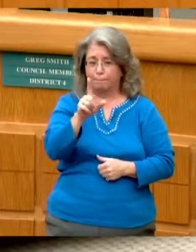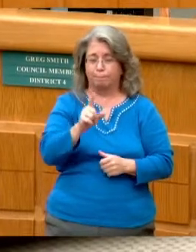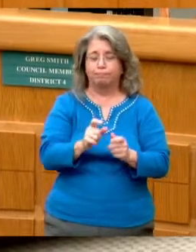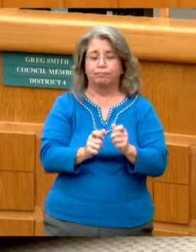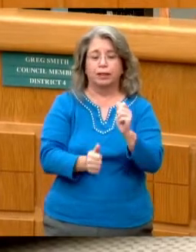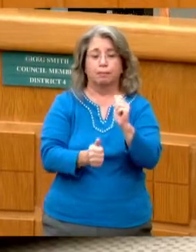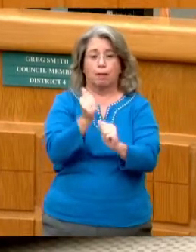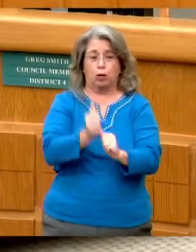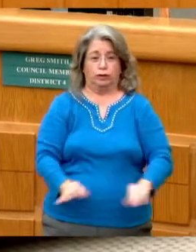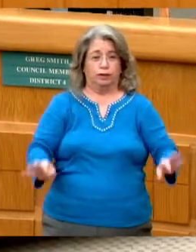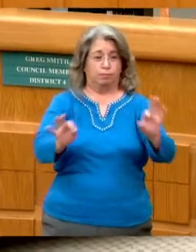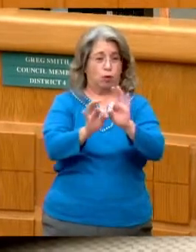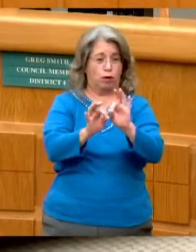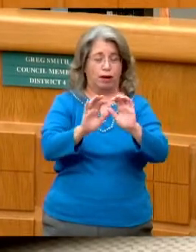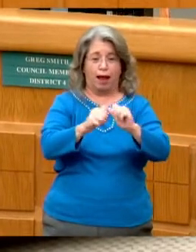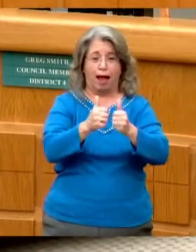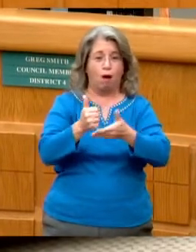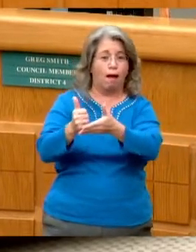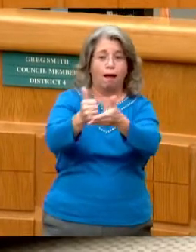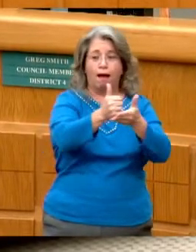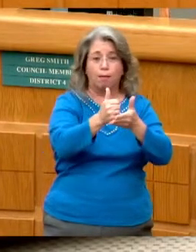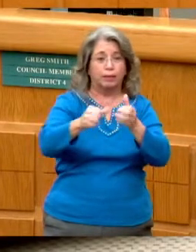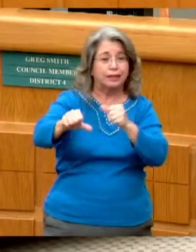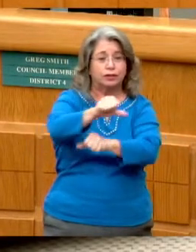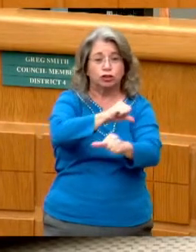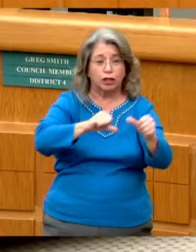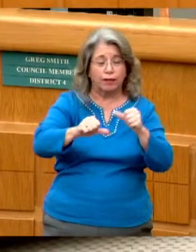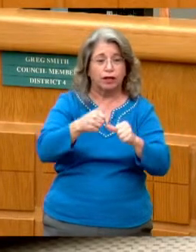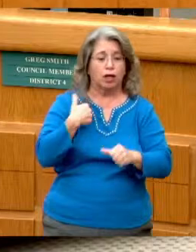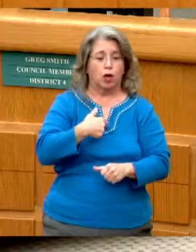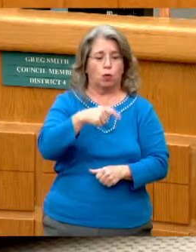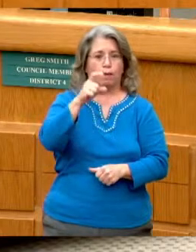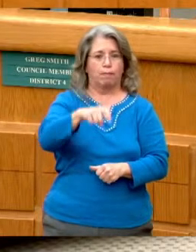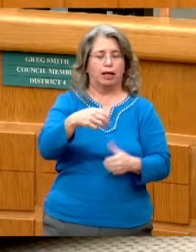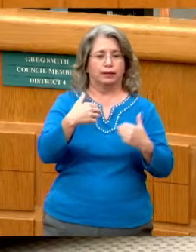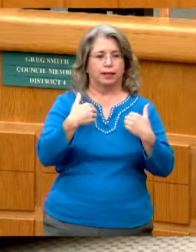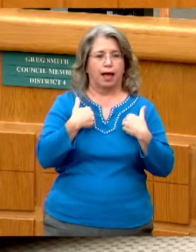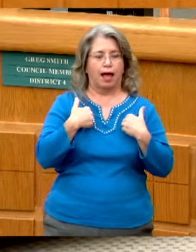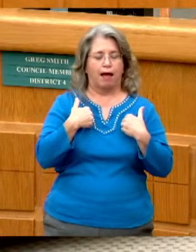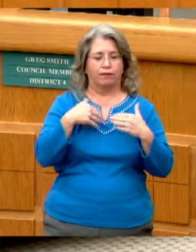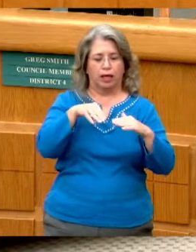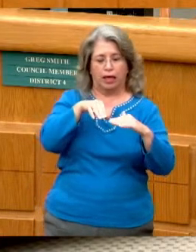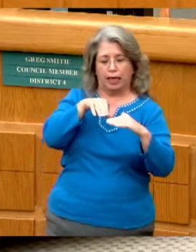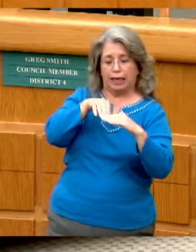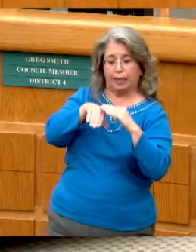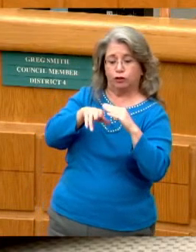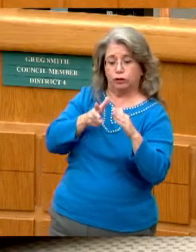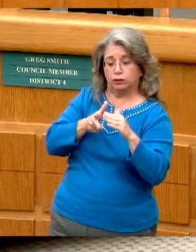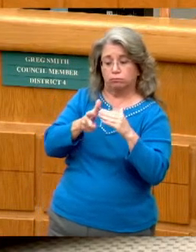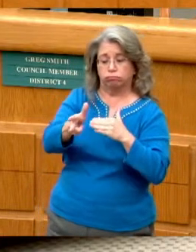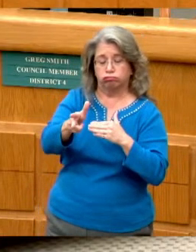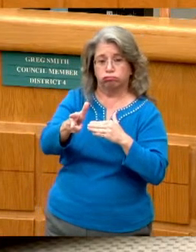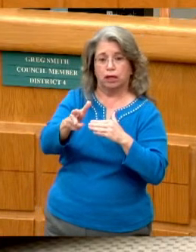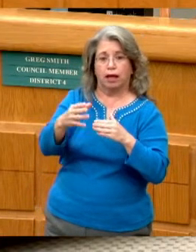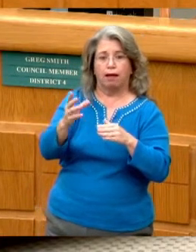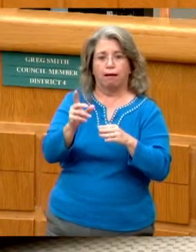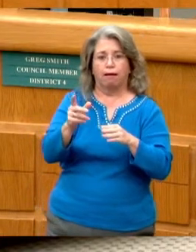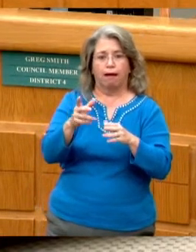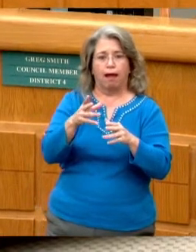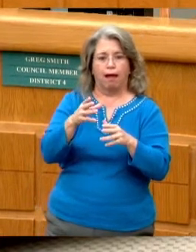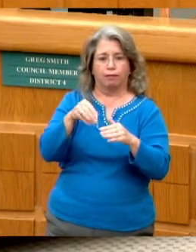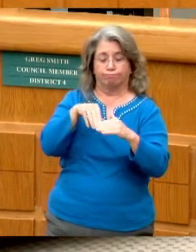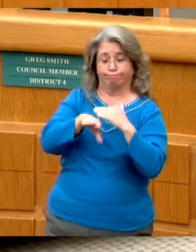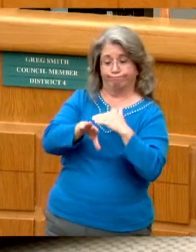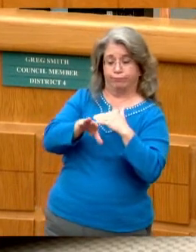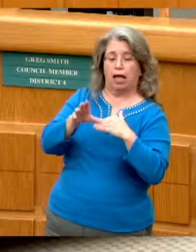that we can help each other is we need to have entrances and exits that make sense for vaccination and for the stock